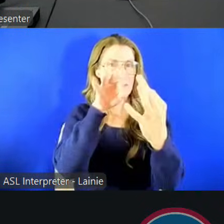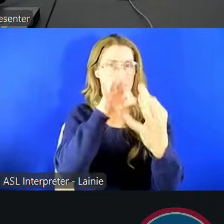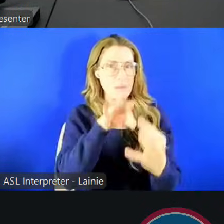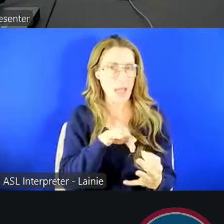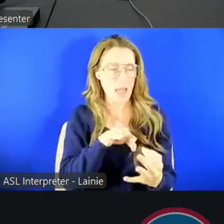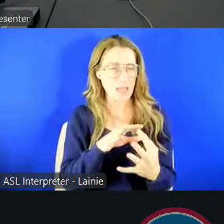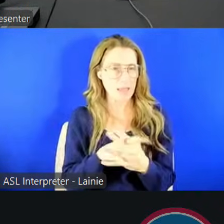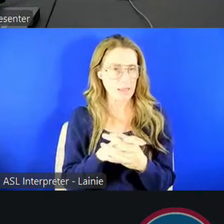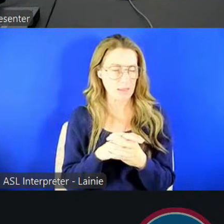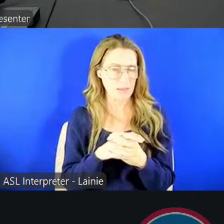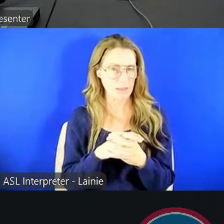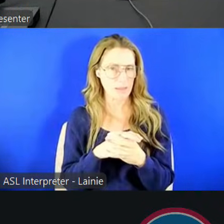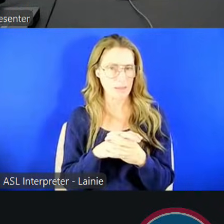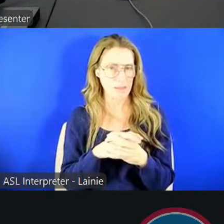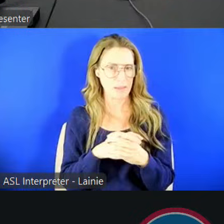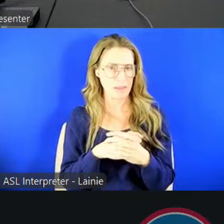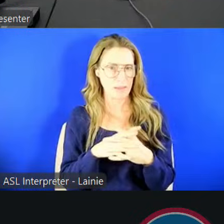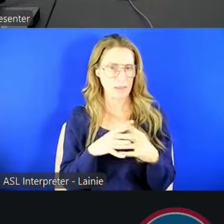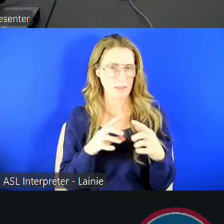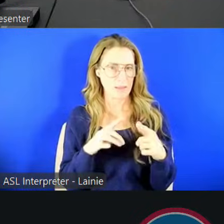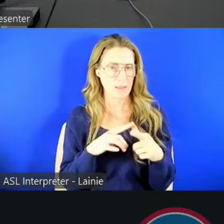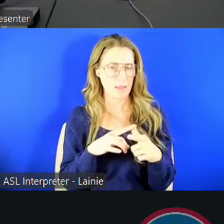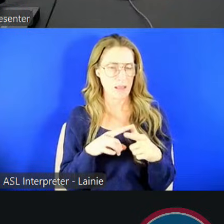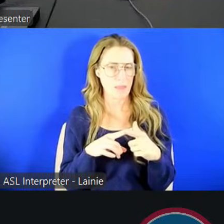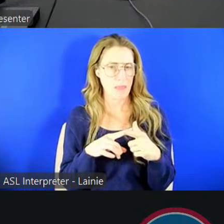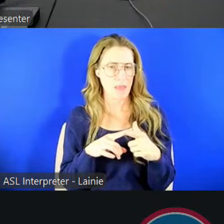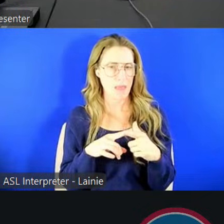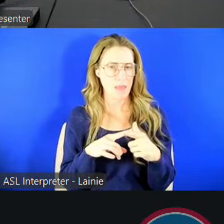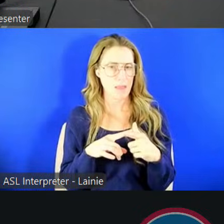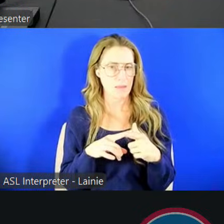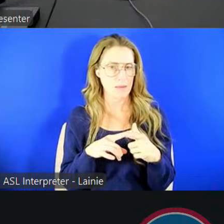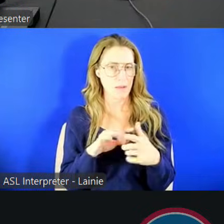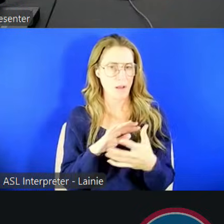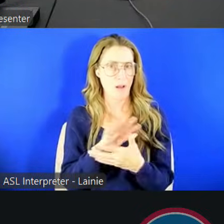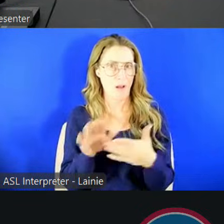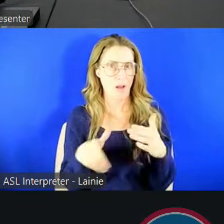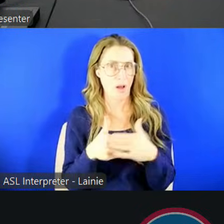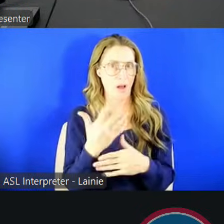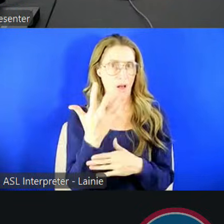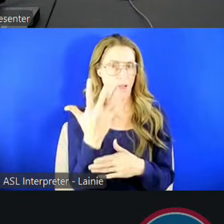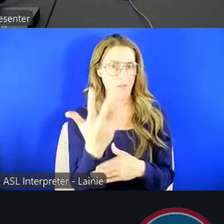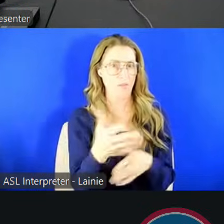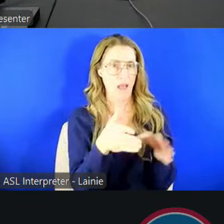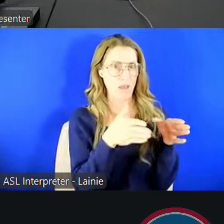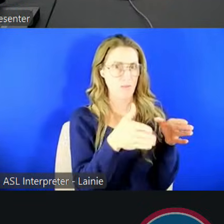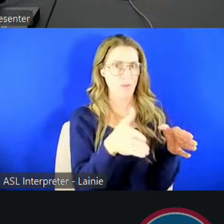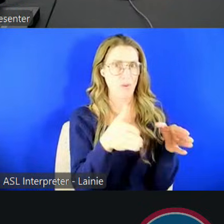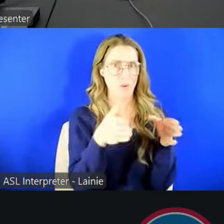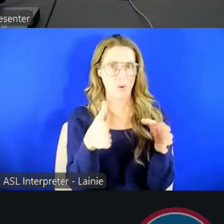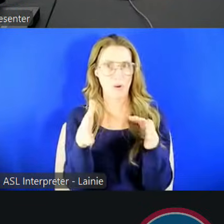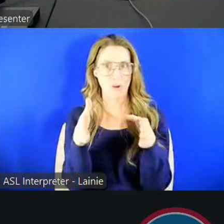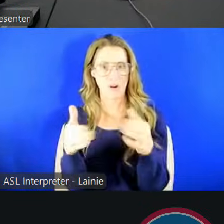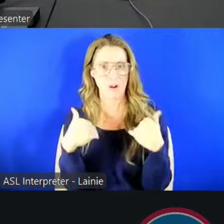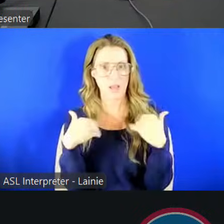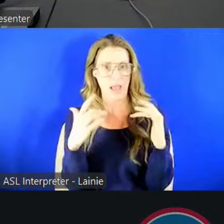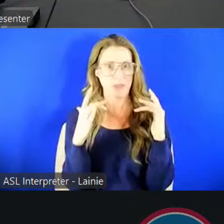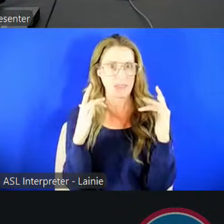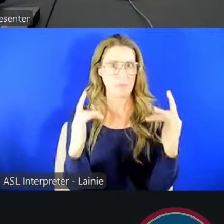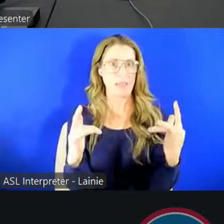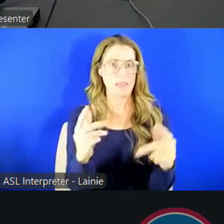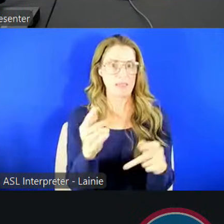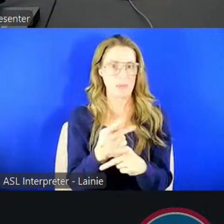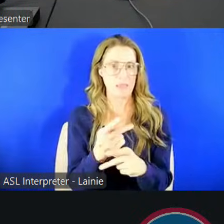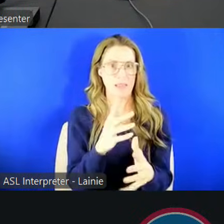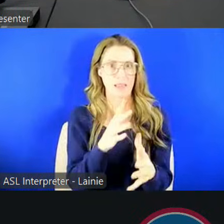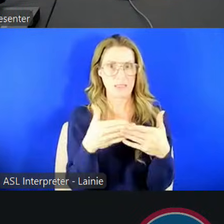also the entire extent of all 5 corridors don't all have space to do something really fancy and maintain general